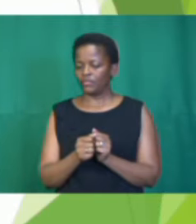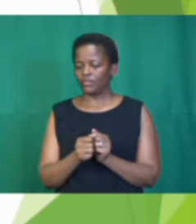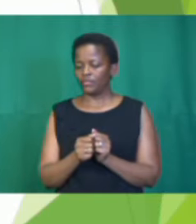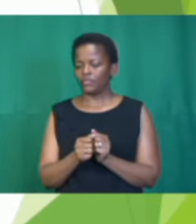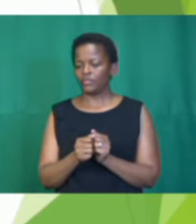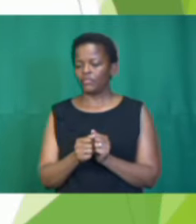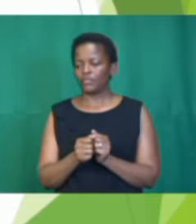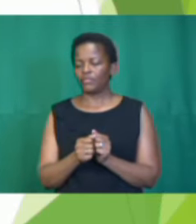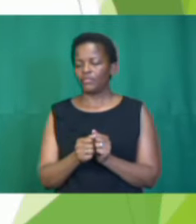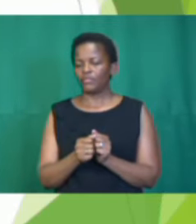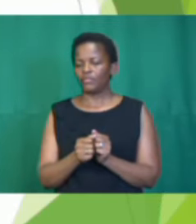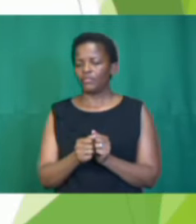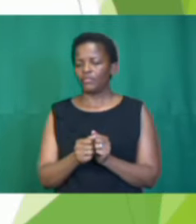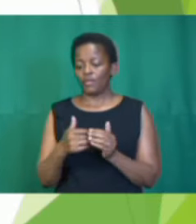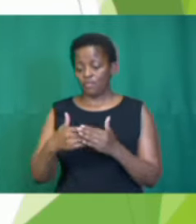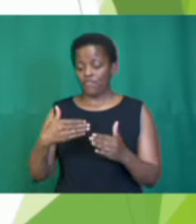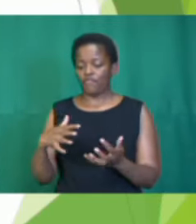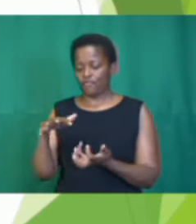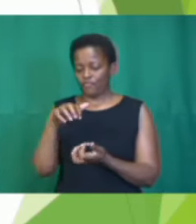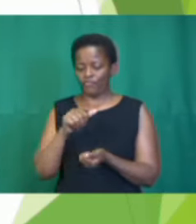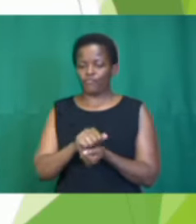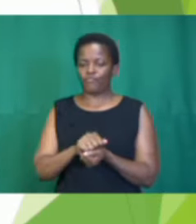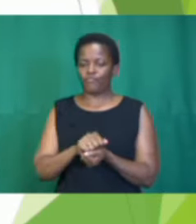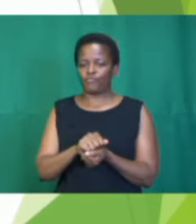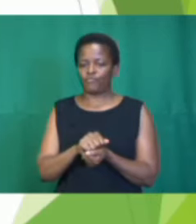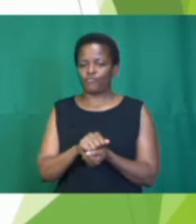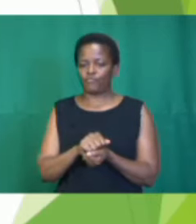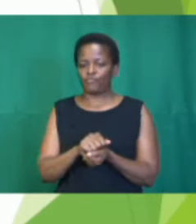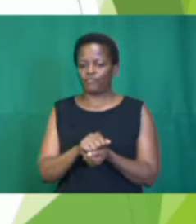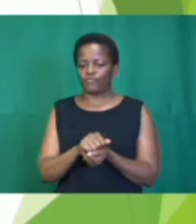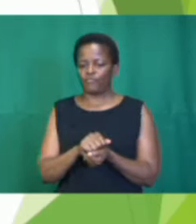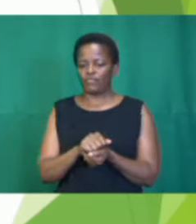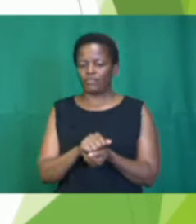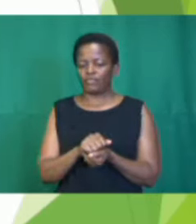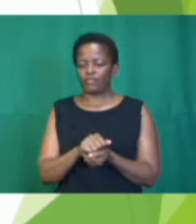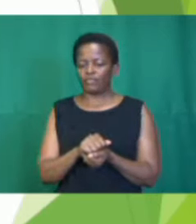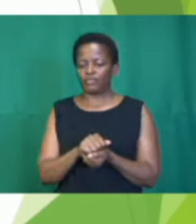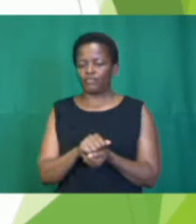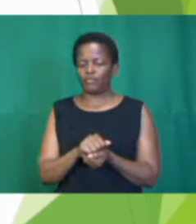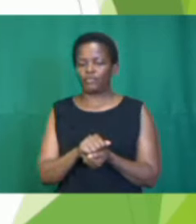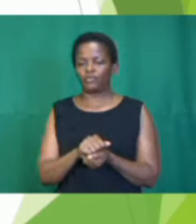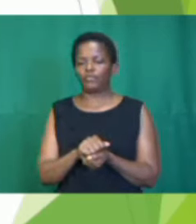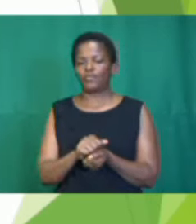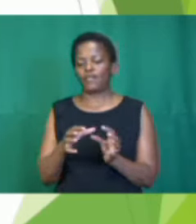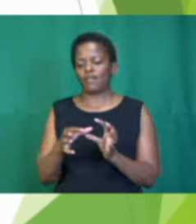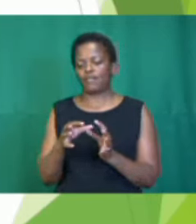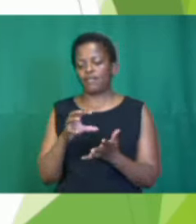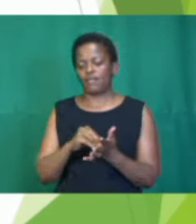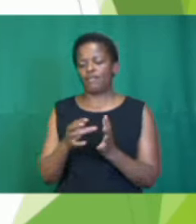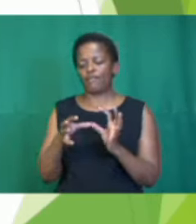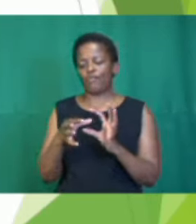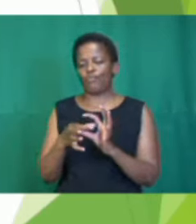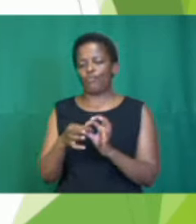Before I get to my conclusion, I would like to give you this work which you are going